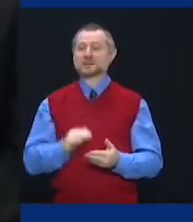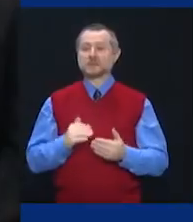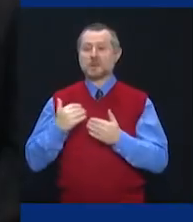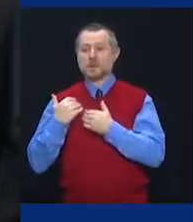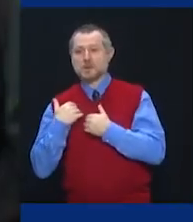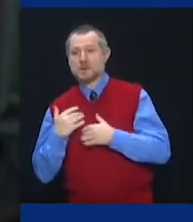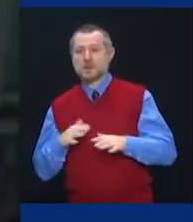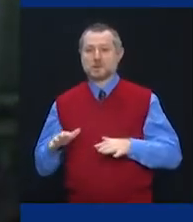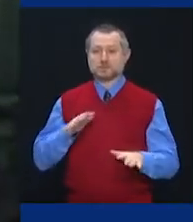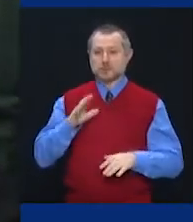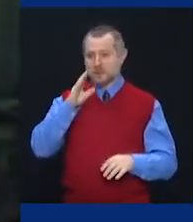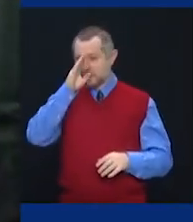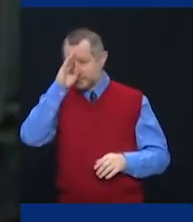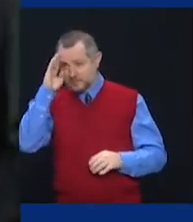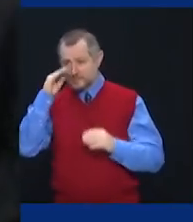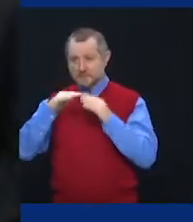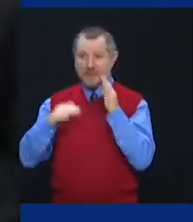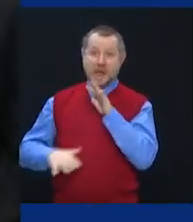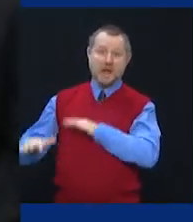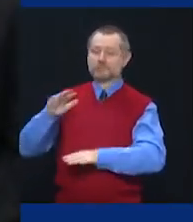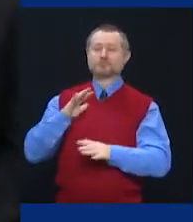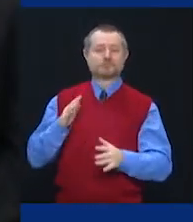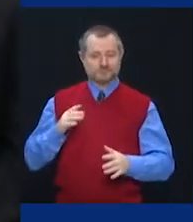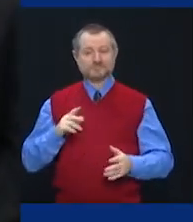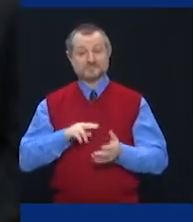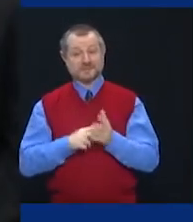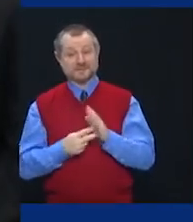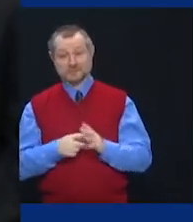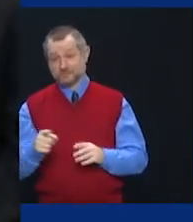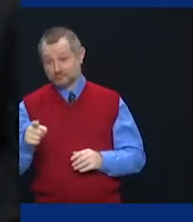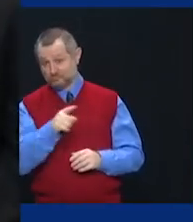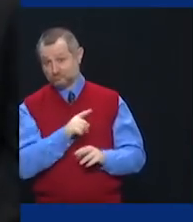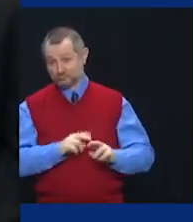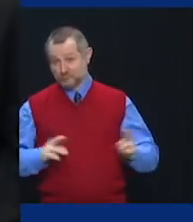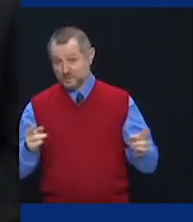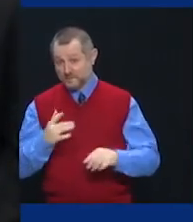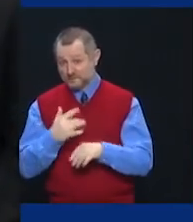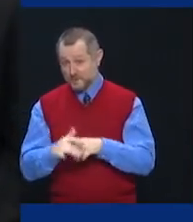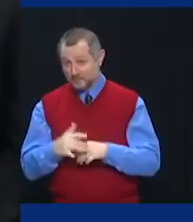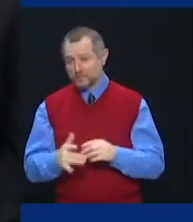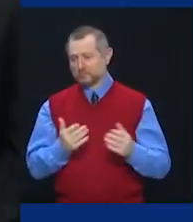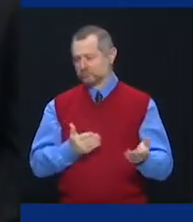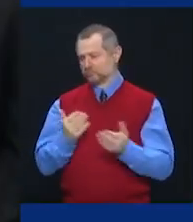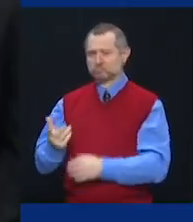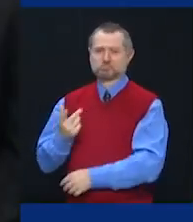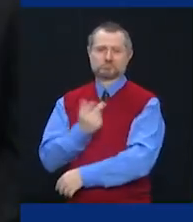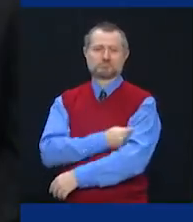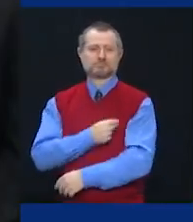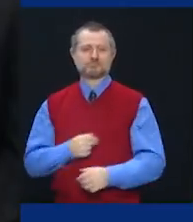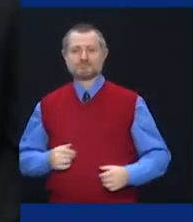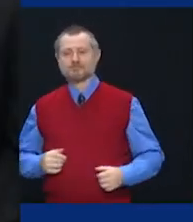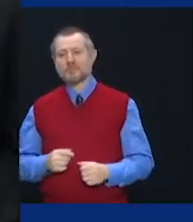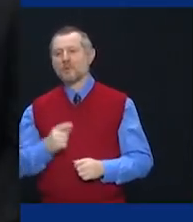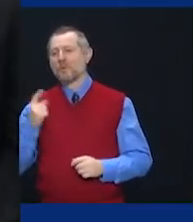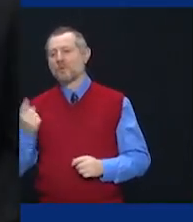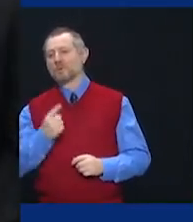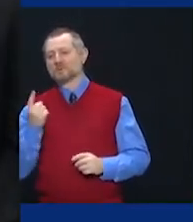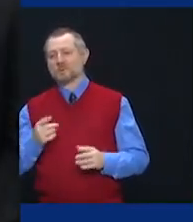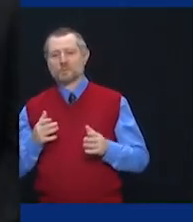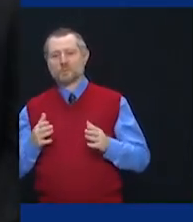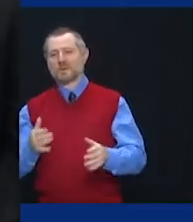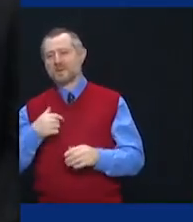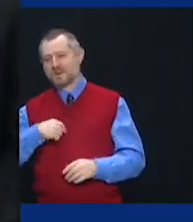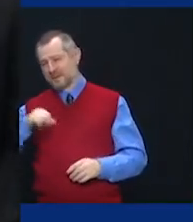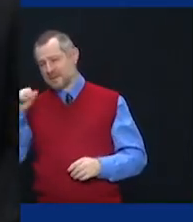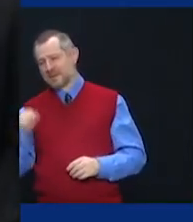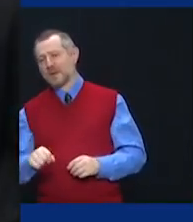system. So please, when it is your time, get your vaccine. Do it. It's the only way we will end this